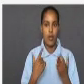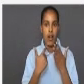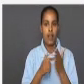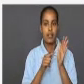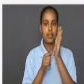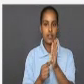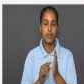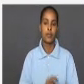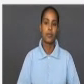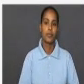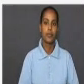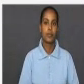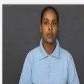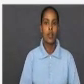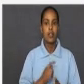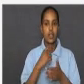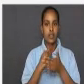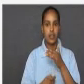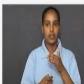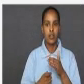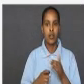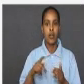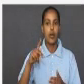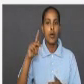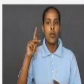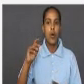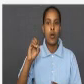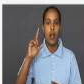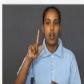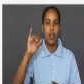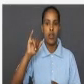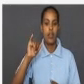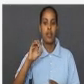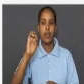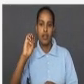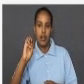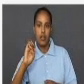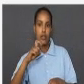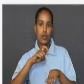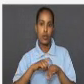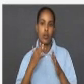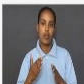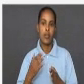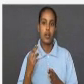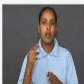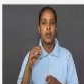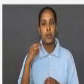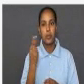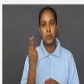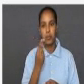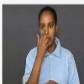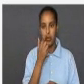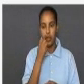this. The result is polyethylene, which is a durable, versatile,